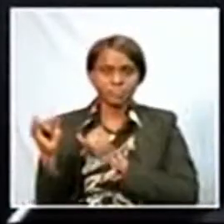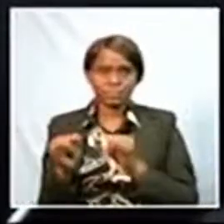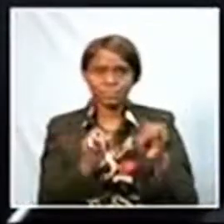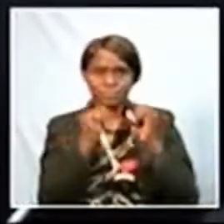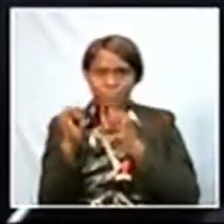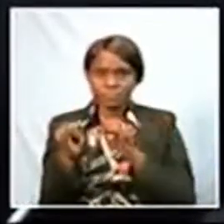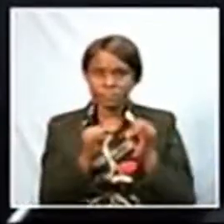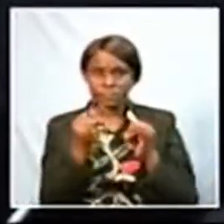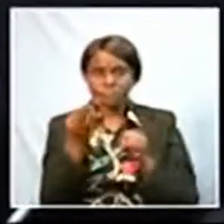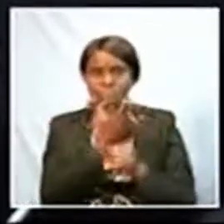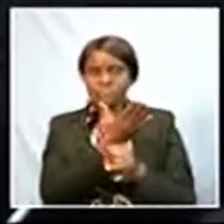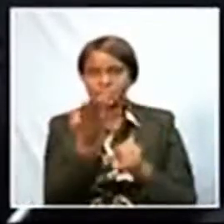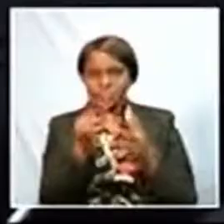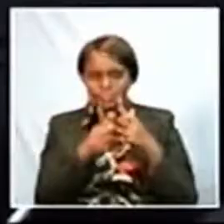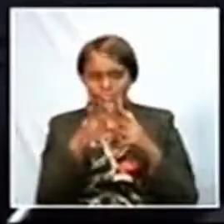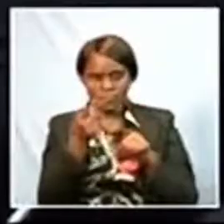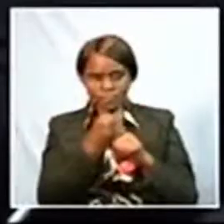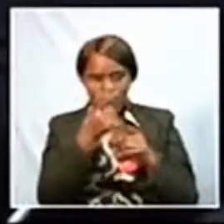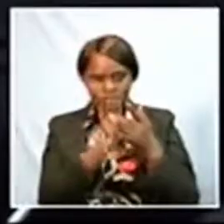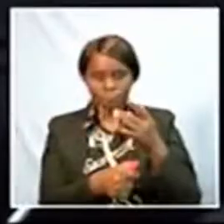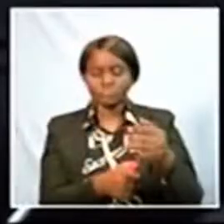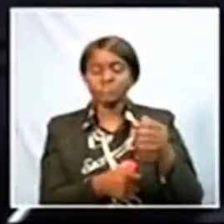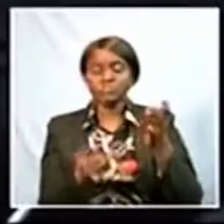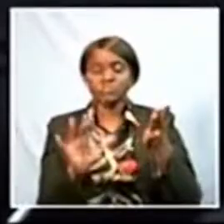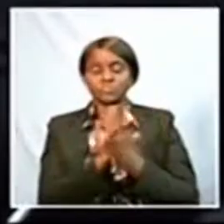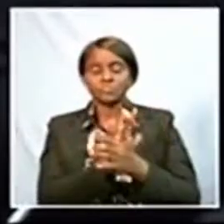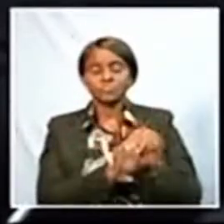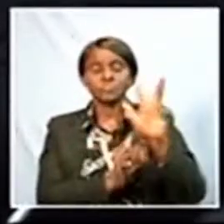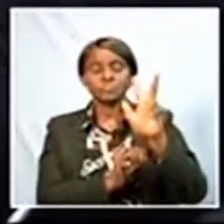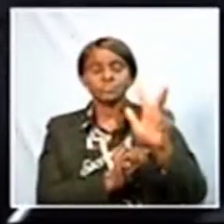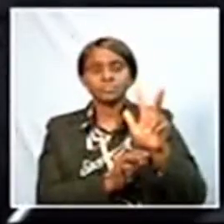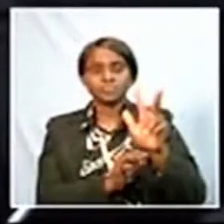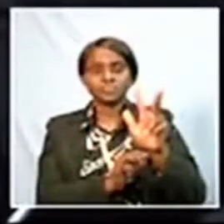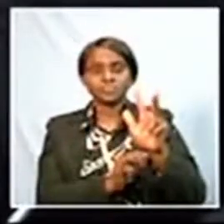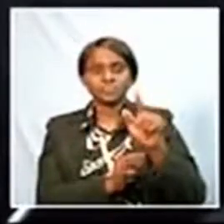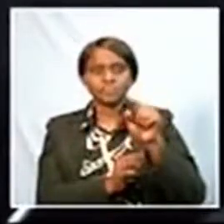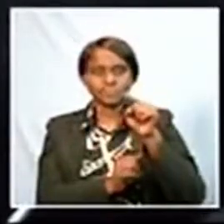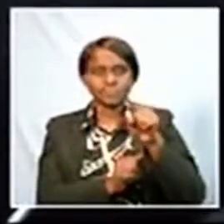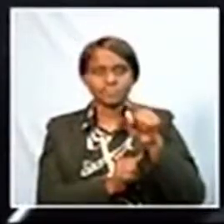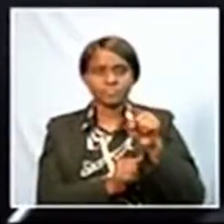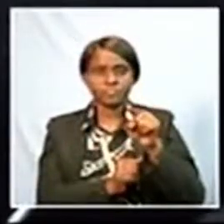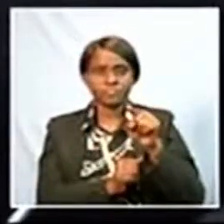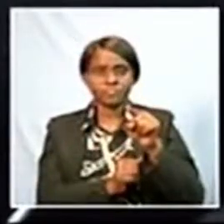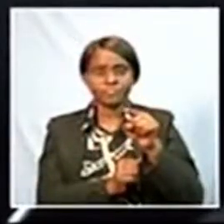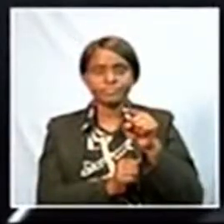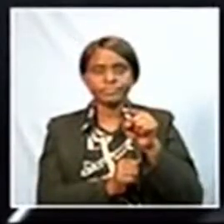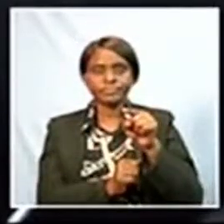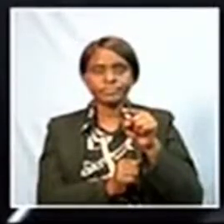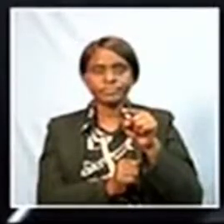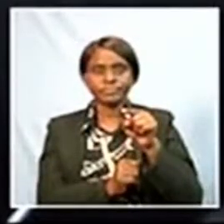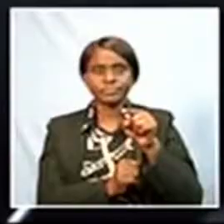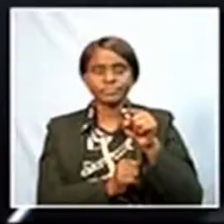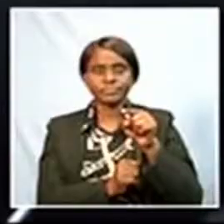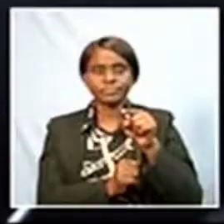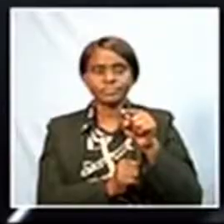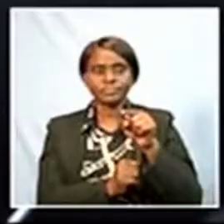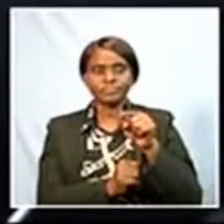implementation of. Actually, it starts from page 3. That is the that's the